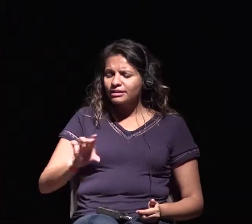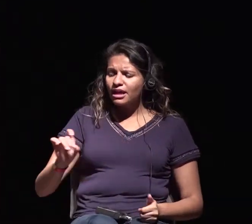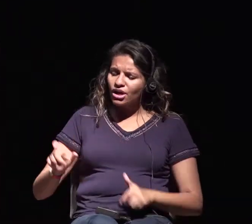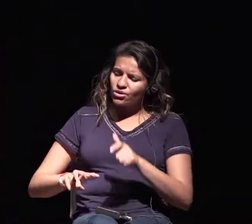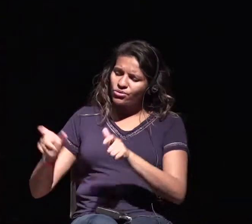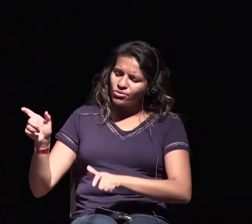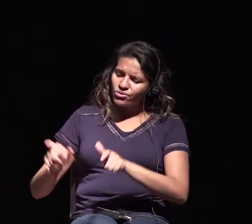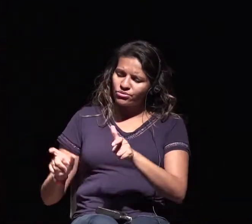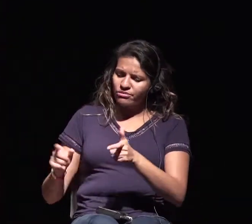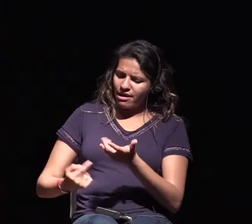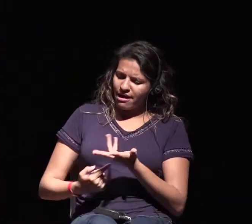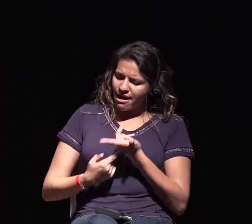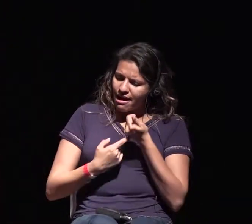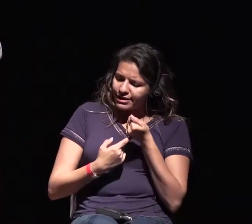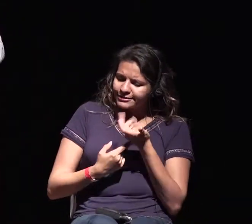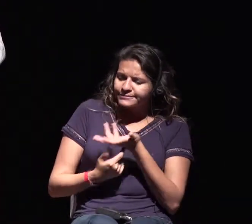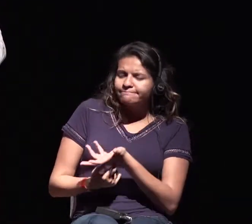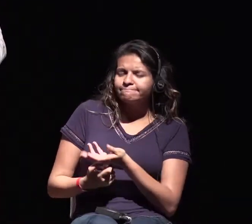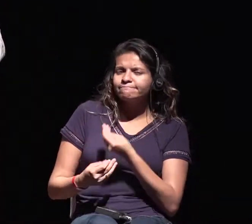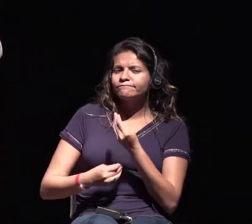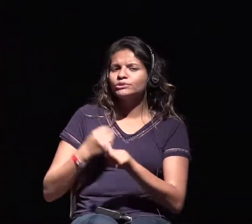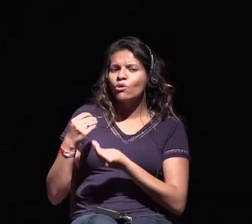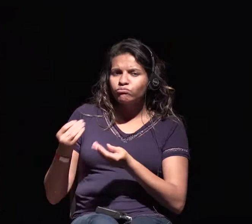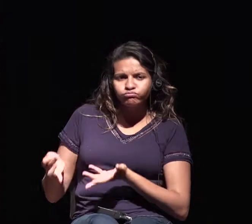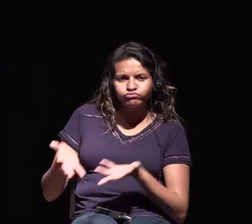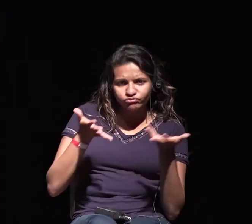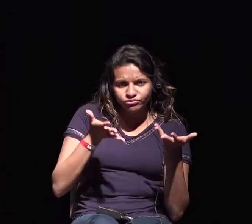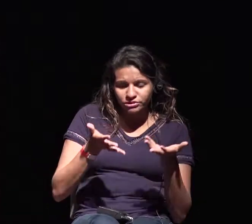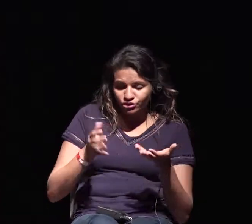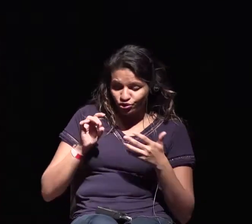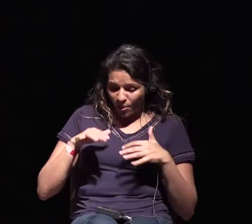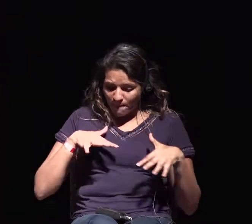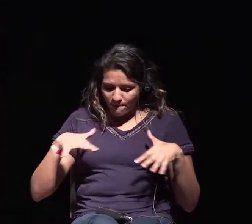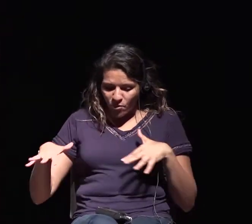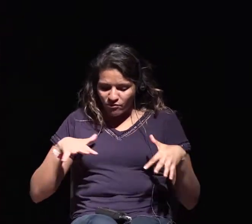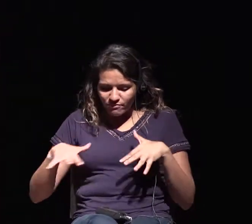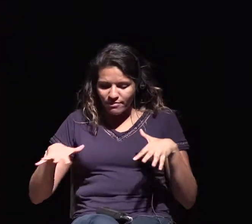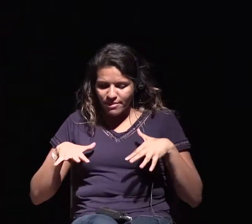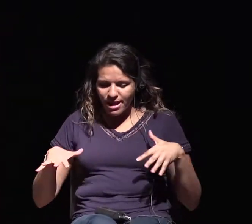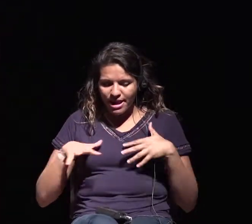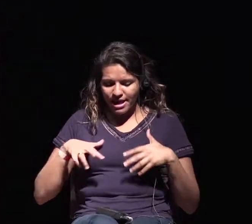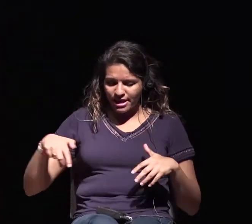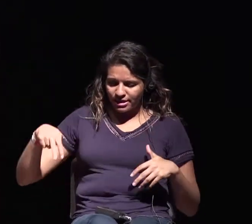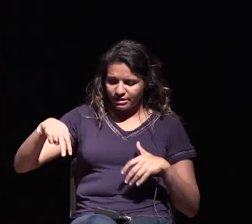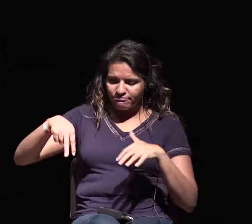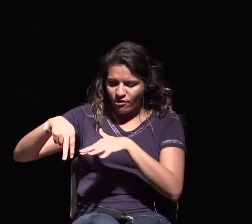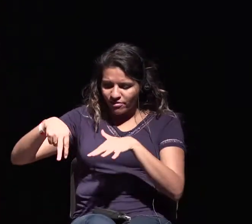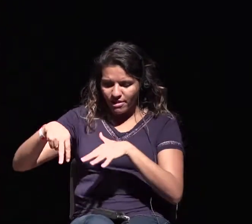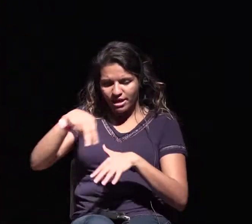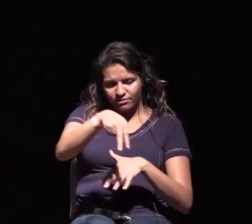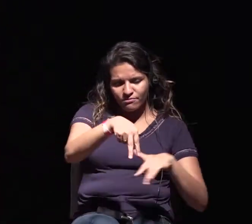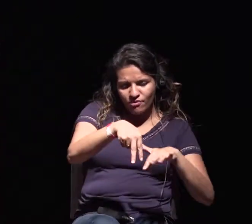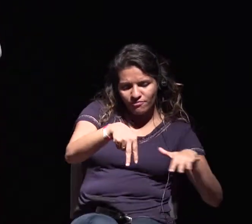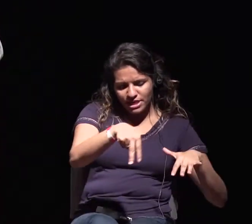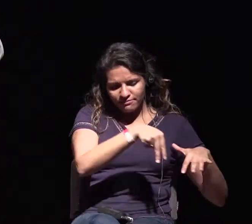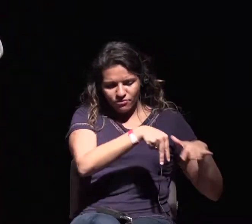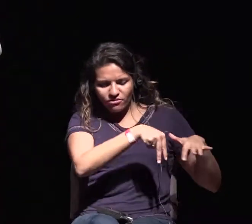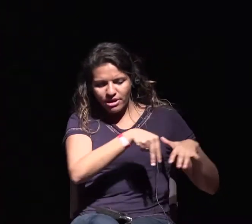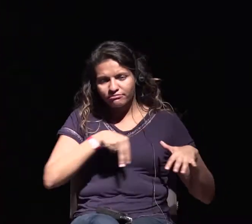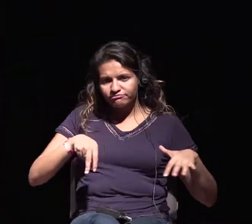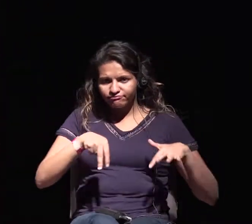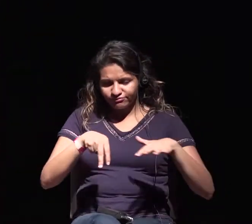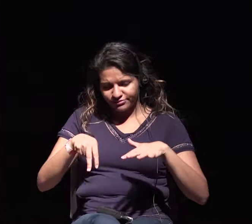in different venues. Jennifer Lacey is an American choreographer living in Paris. From the onset of our